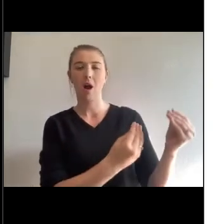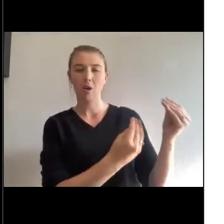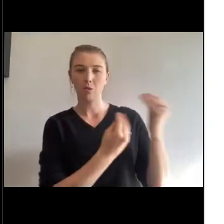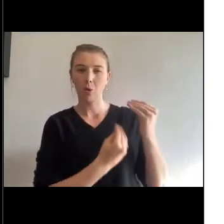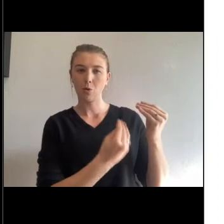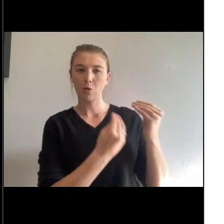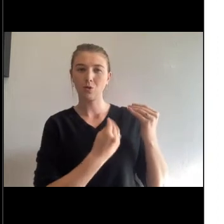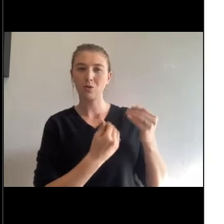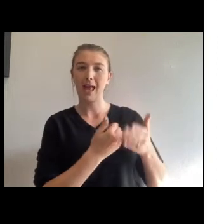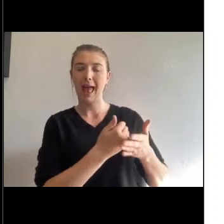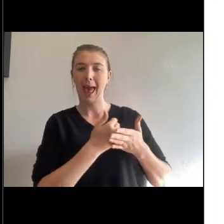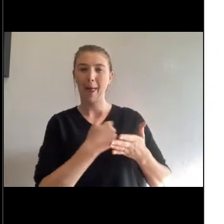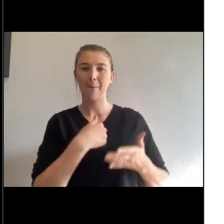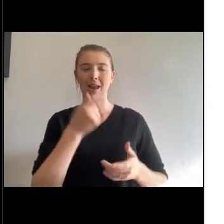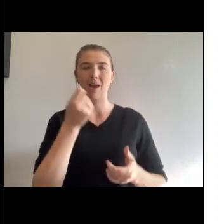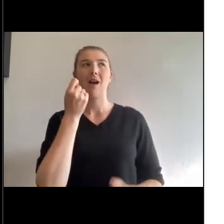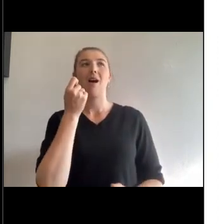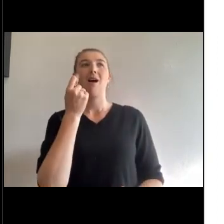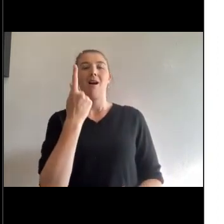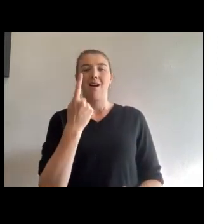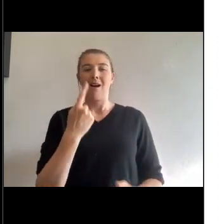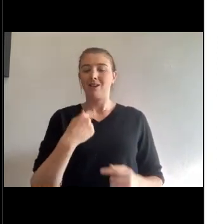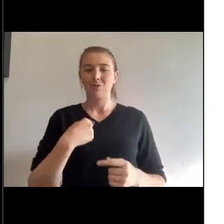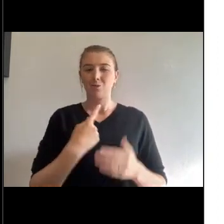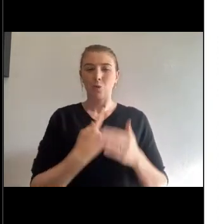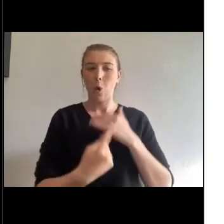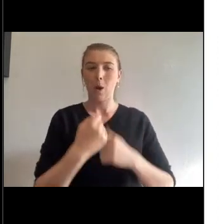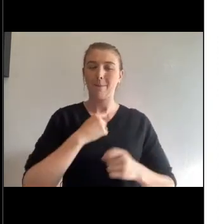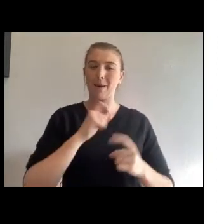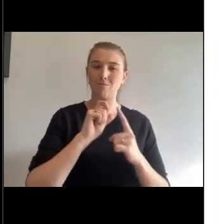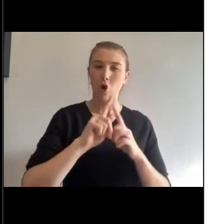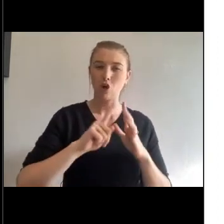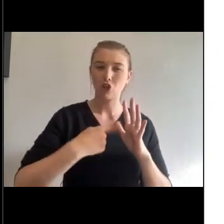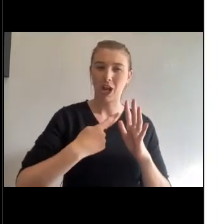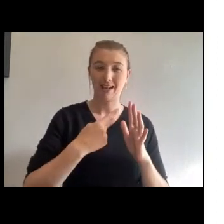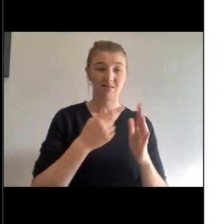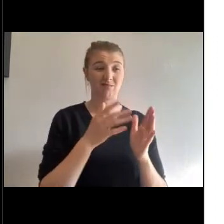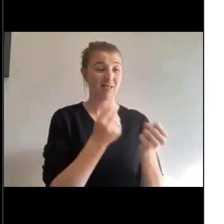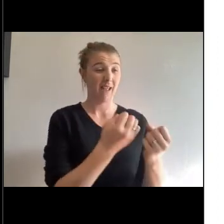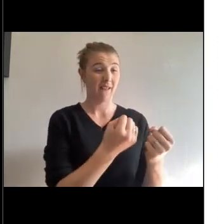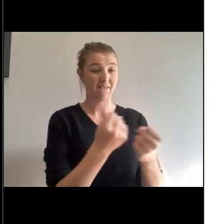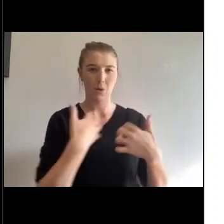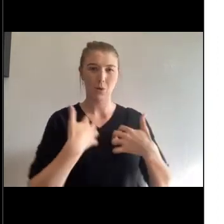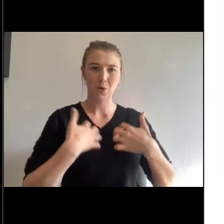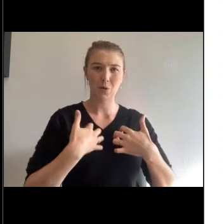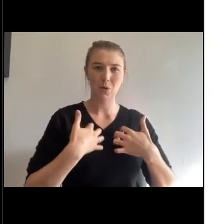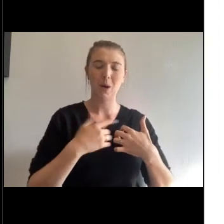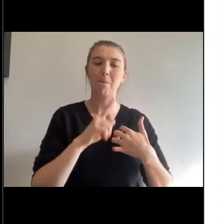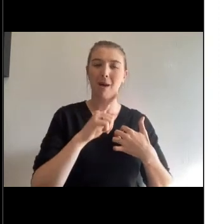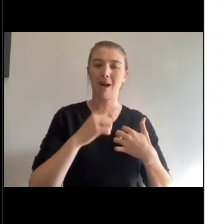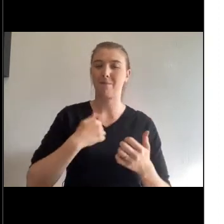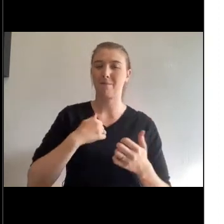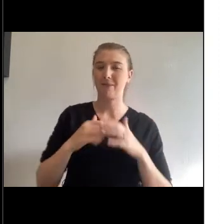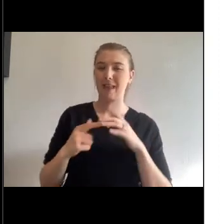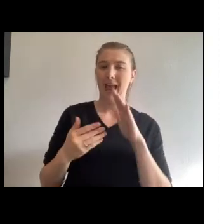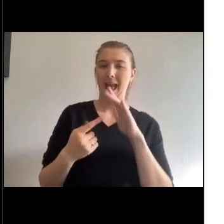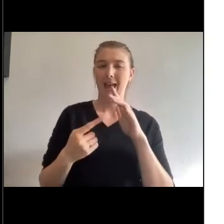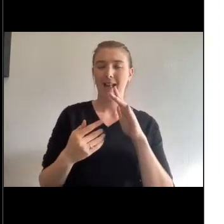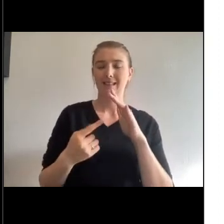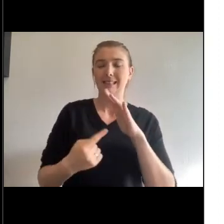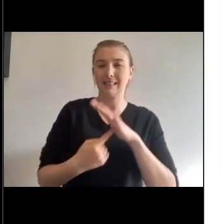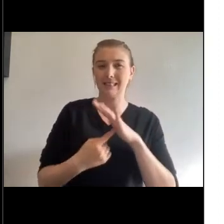wasn't just the projects that I was interested, but I was also interested in people development. And it is through